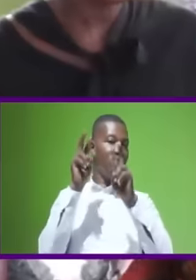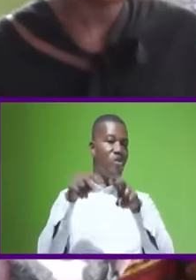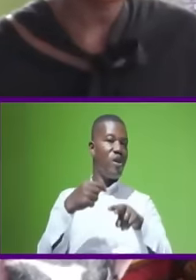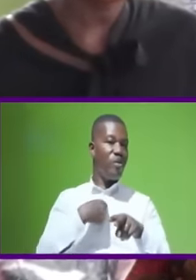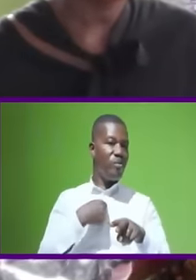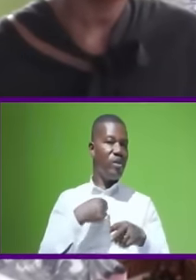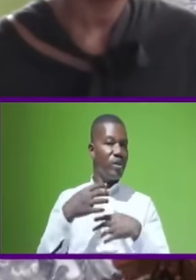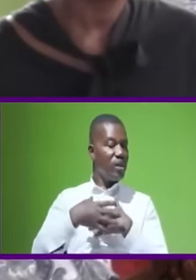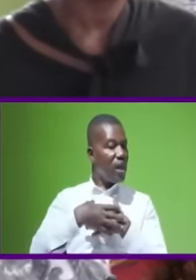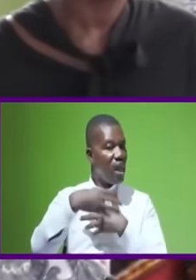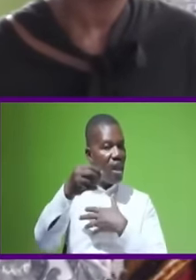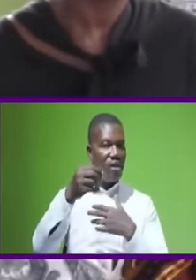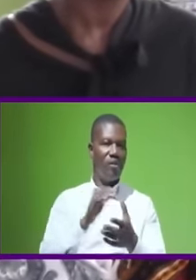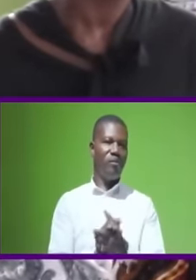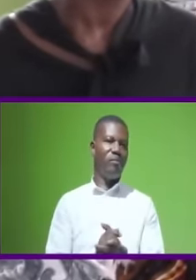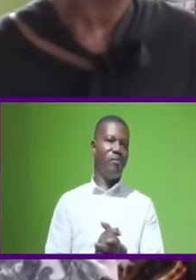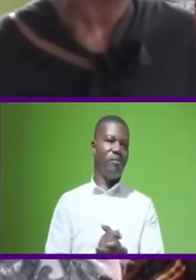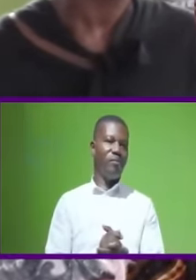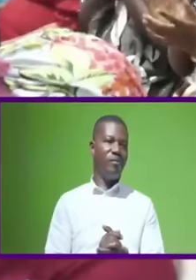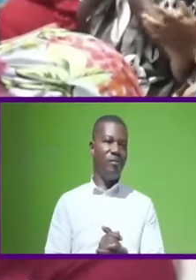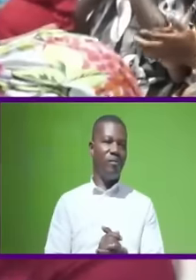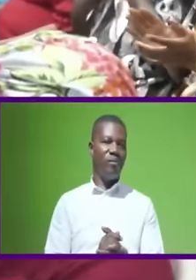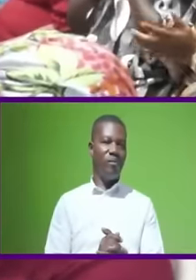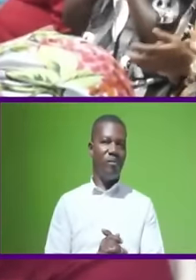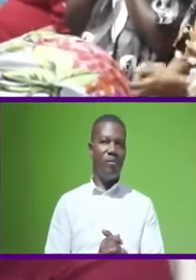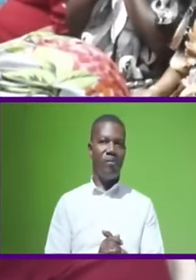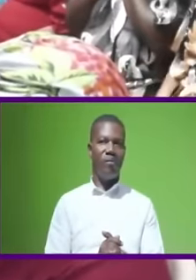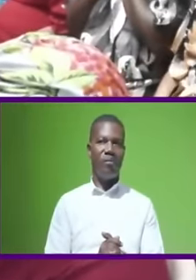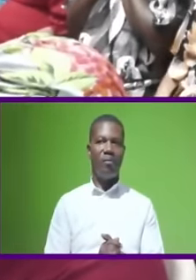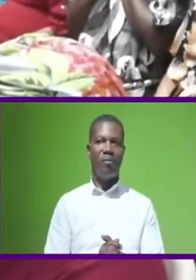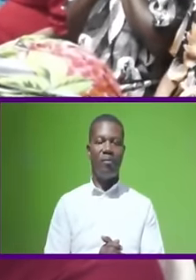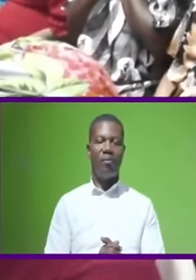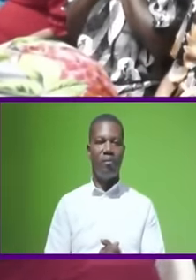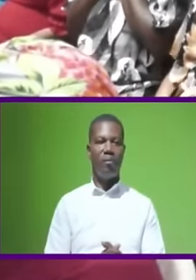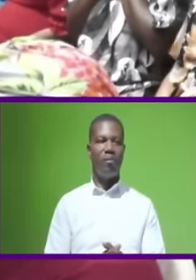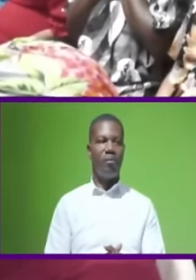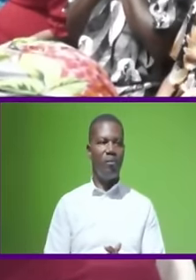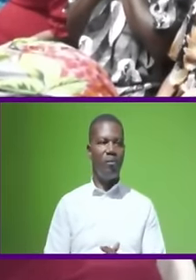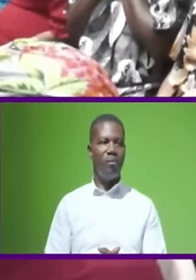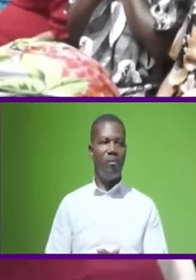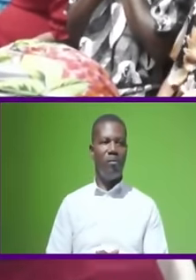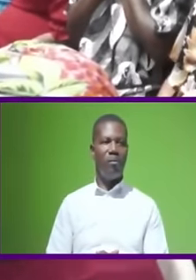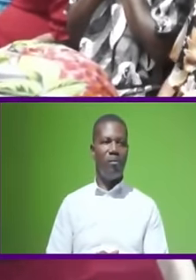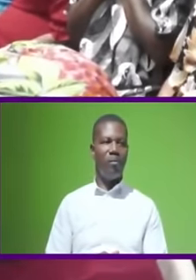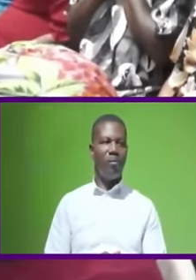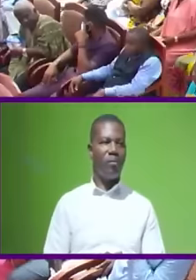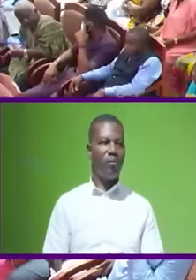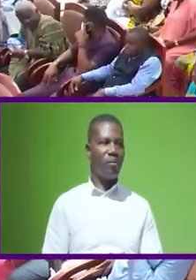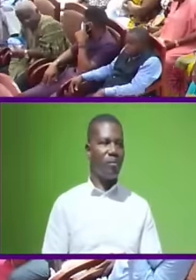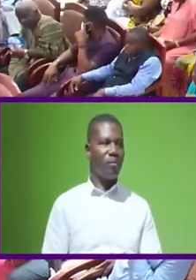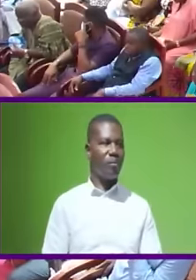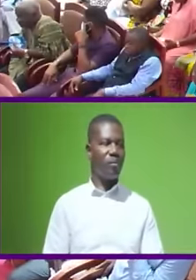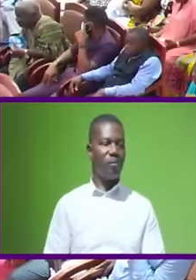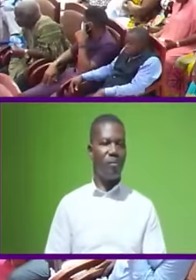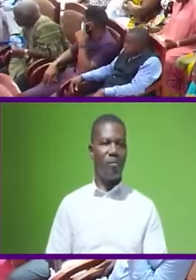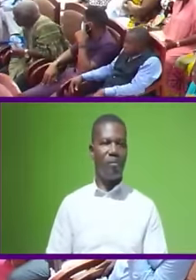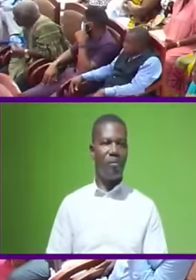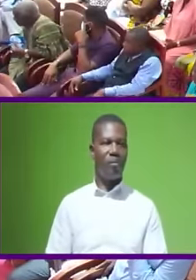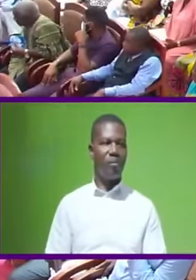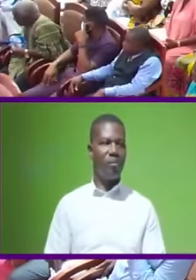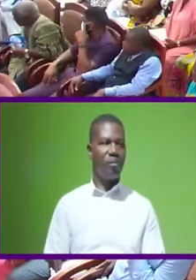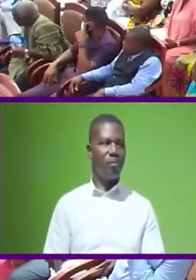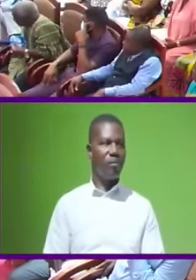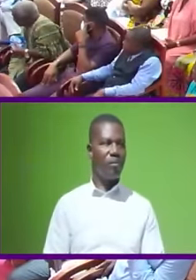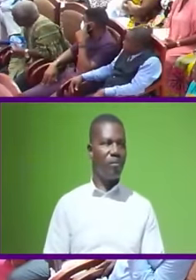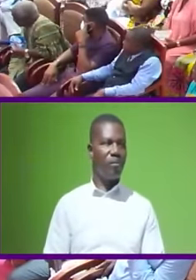us to give in order to acquire this. But then I entreat you all to learn of him and emulate